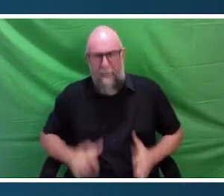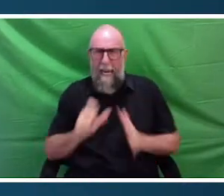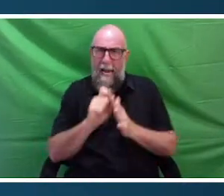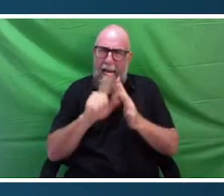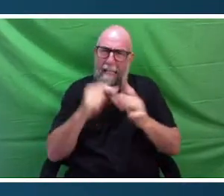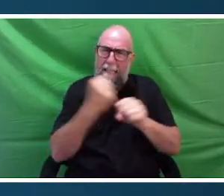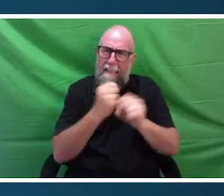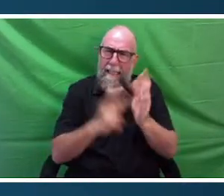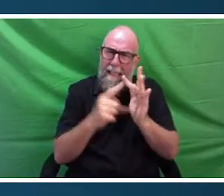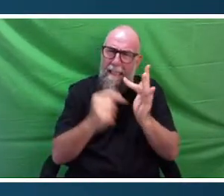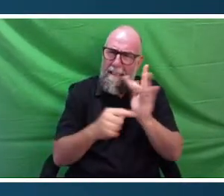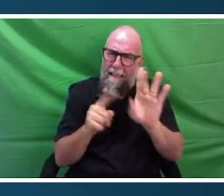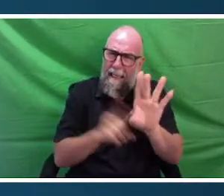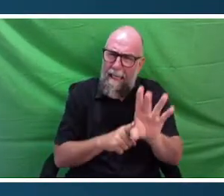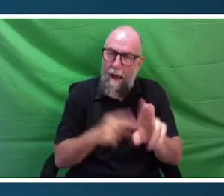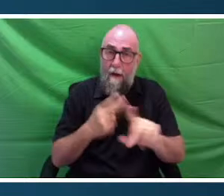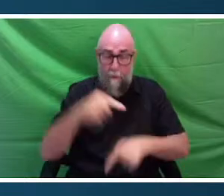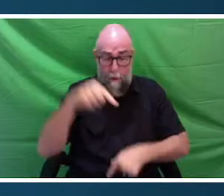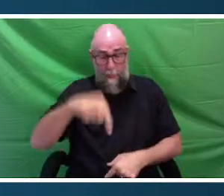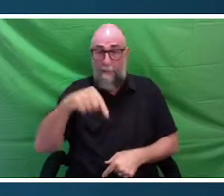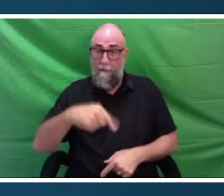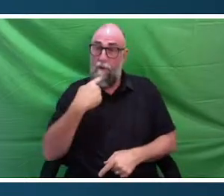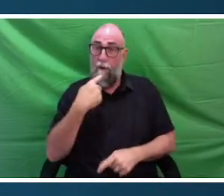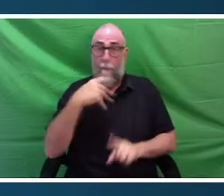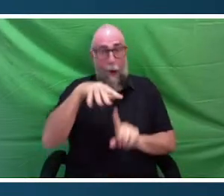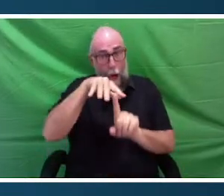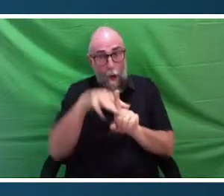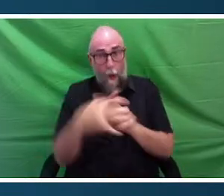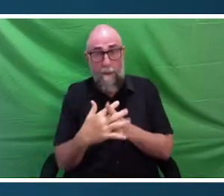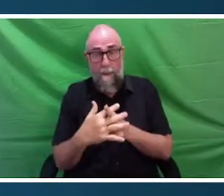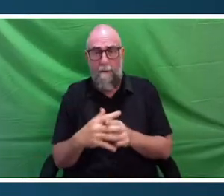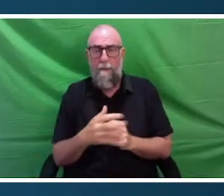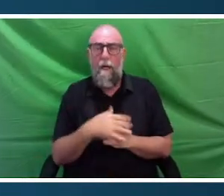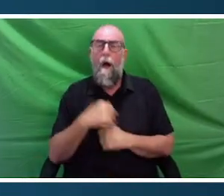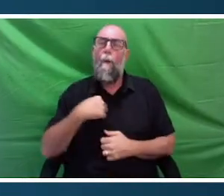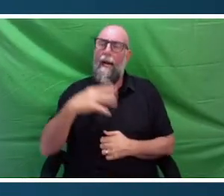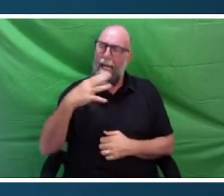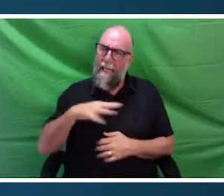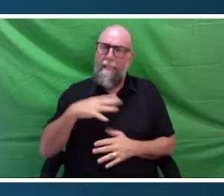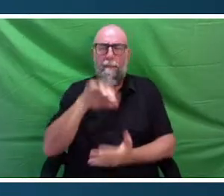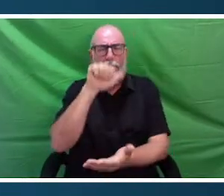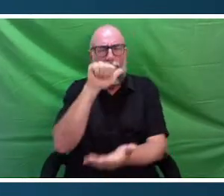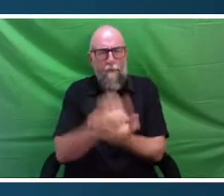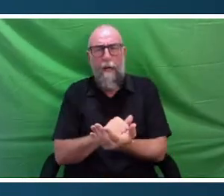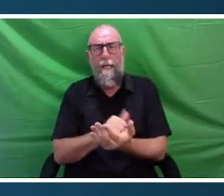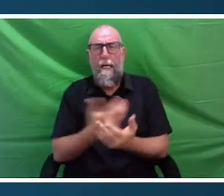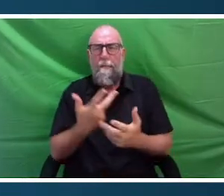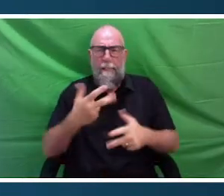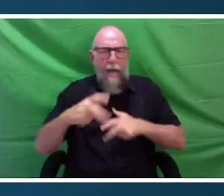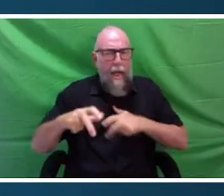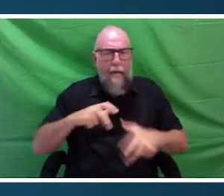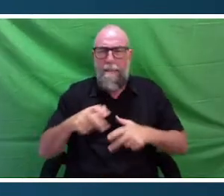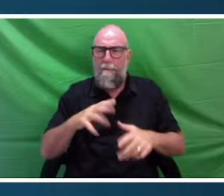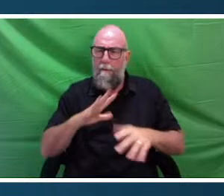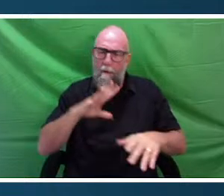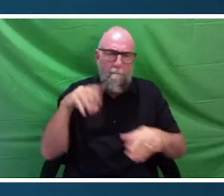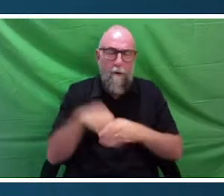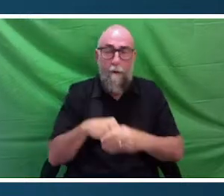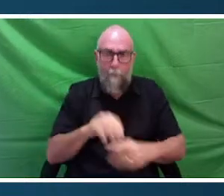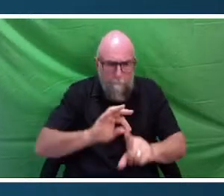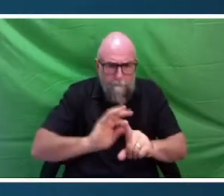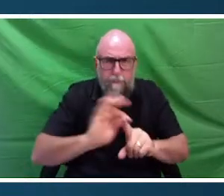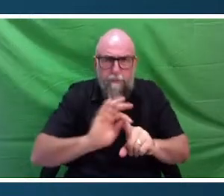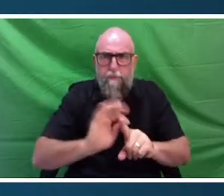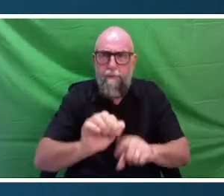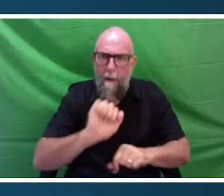ability to exercise autonomy and the right to actively participate in one's own development, a